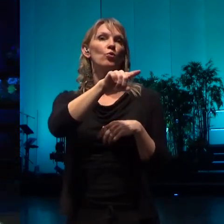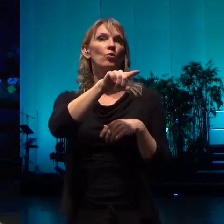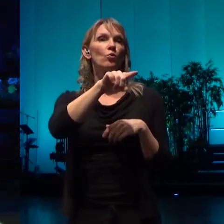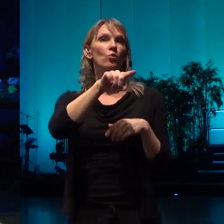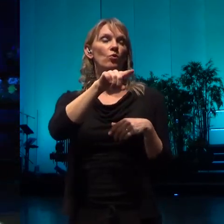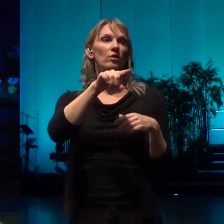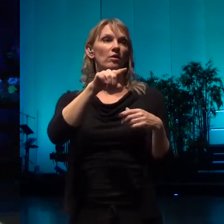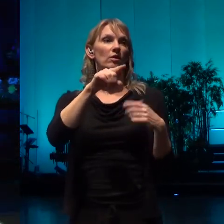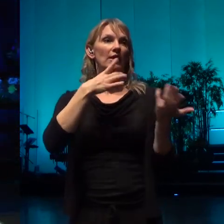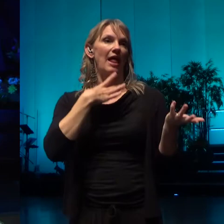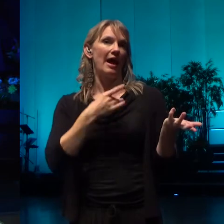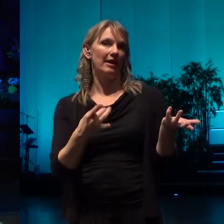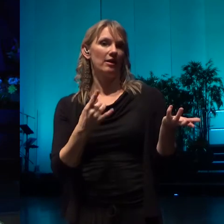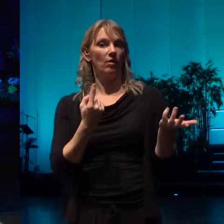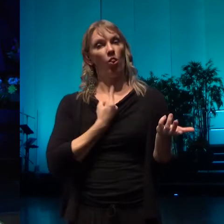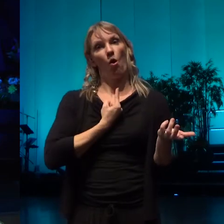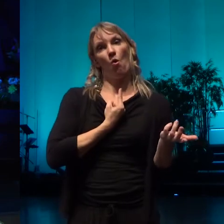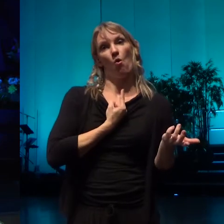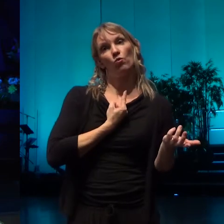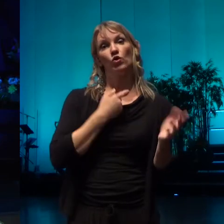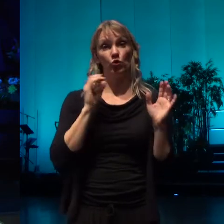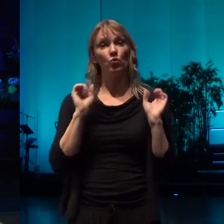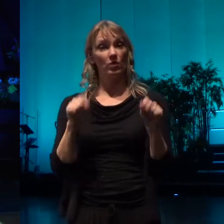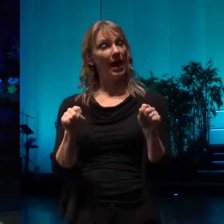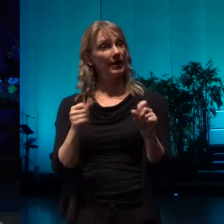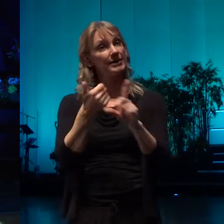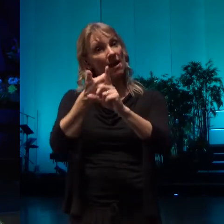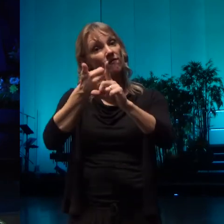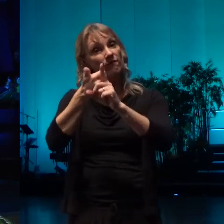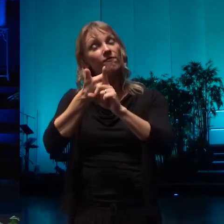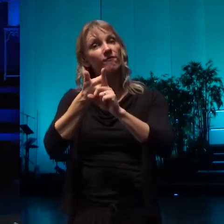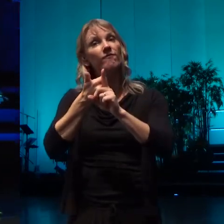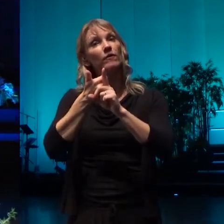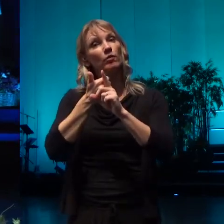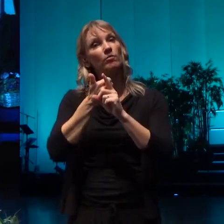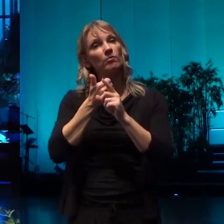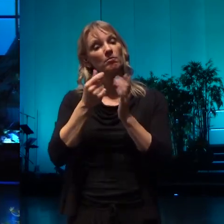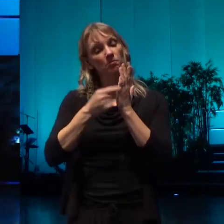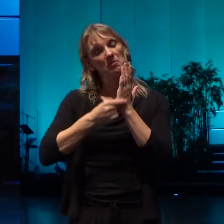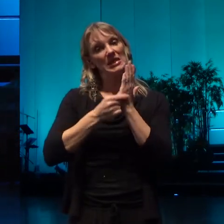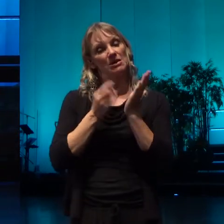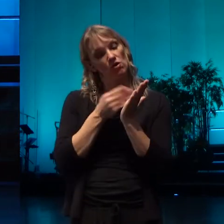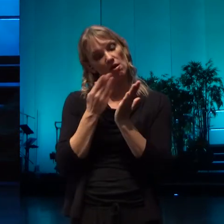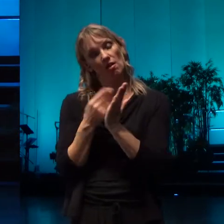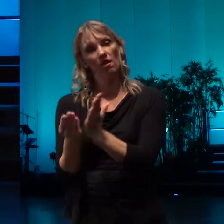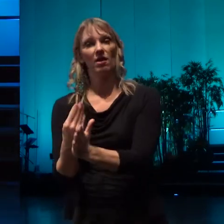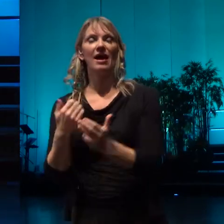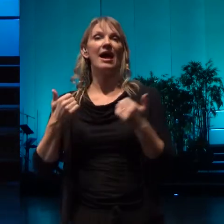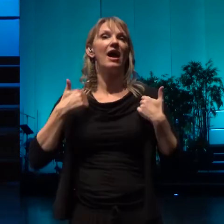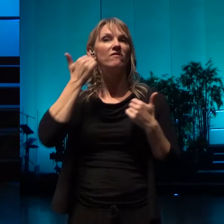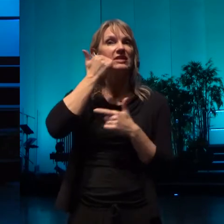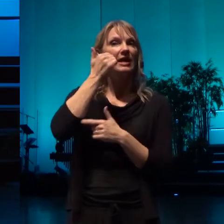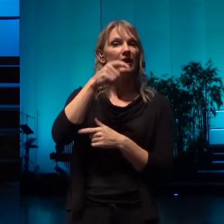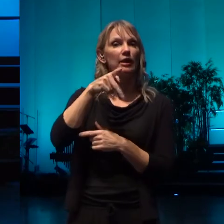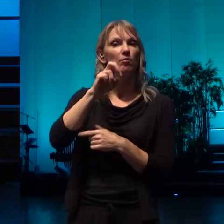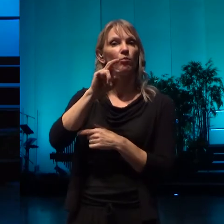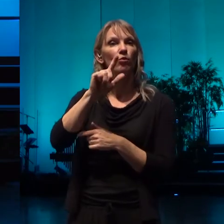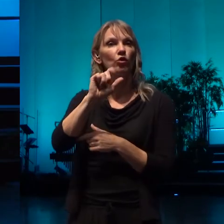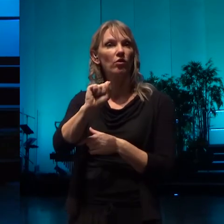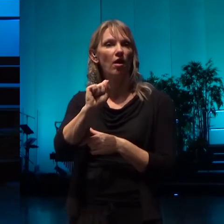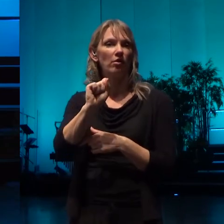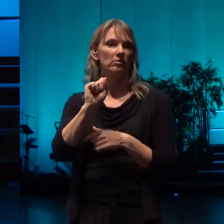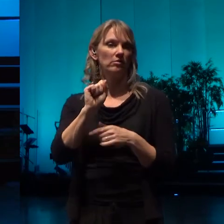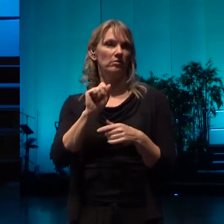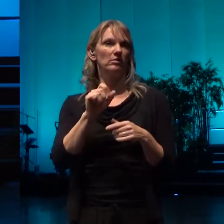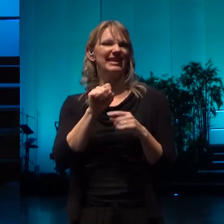like to roll solo, you can do it yourself and read through the material. There's our daily pearls that you can sign up, and keep looking